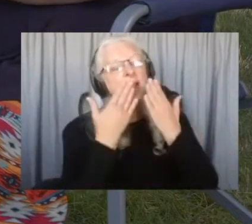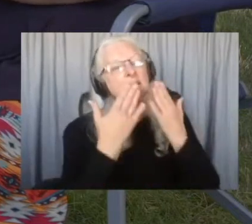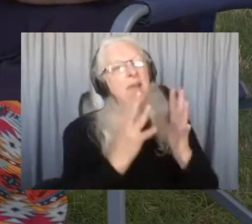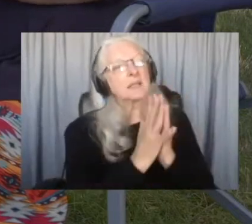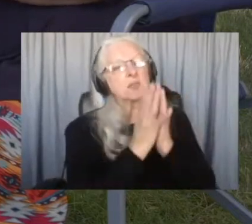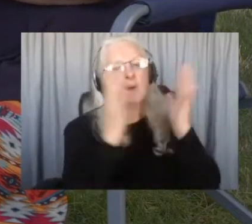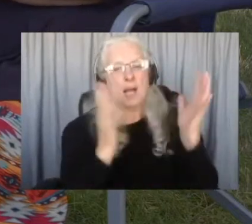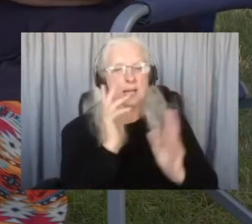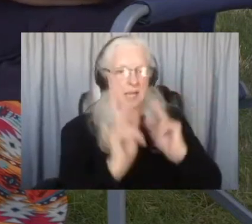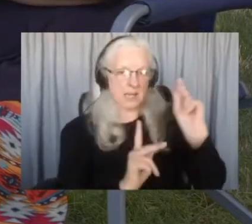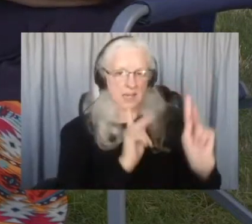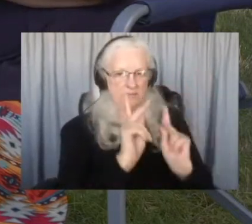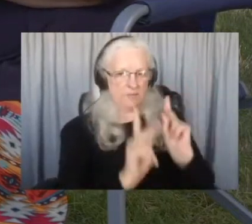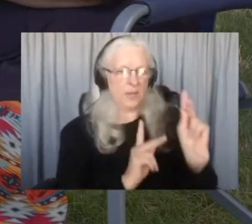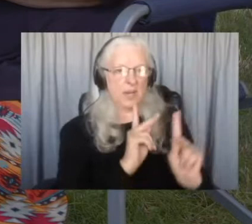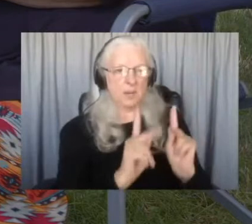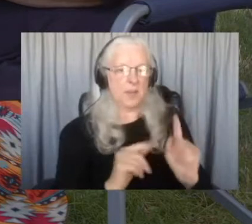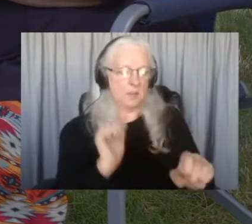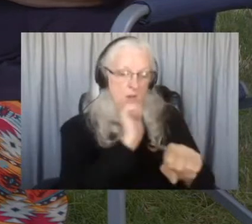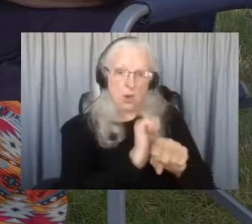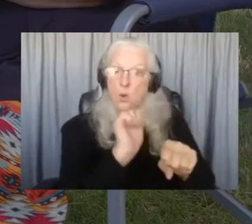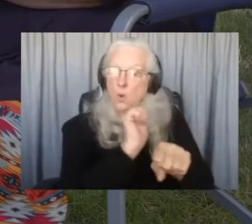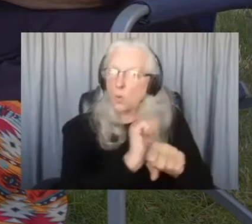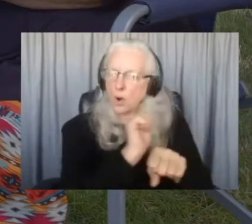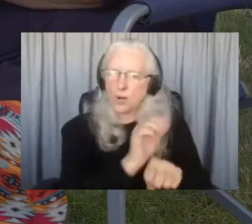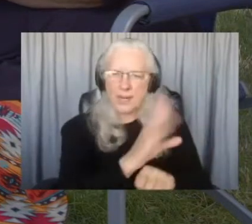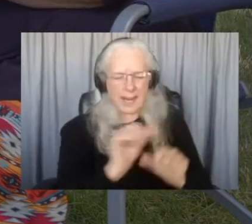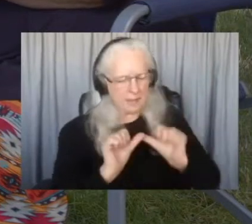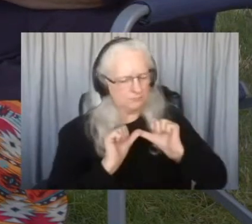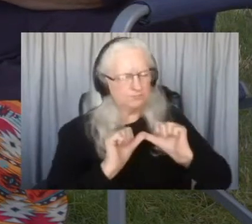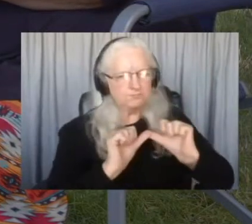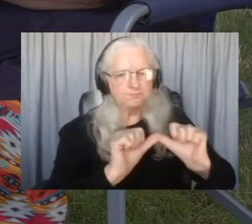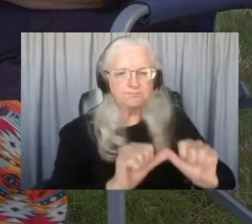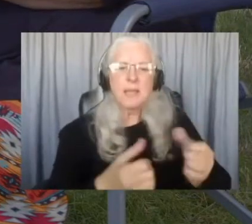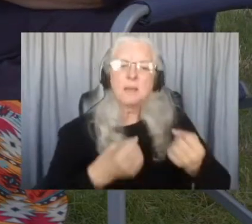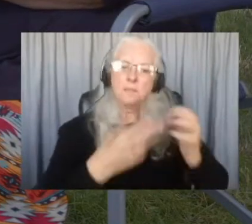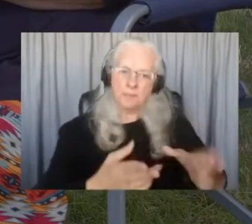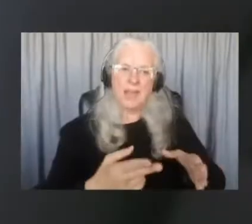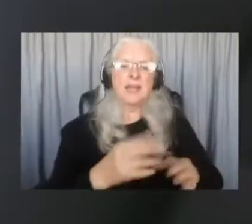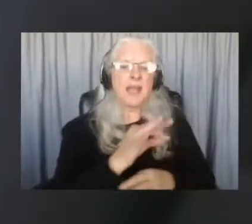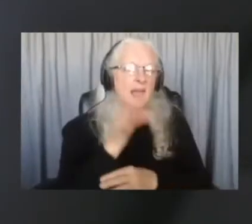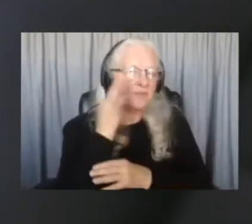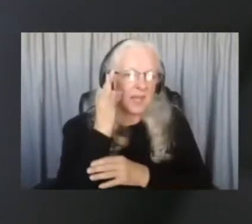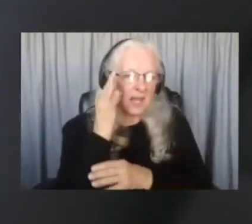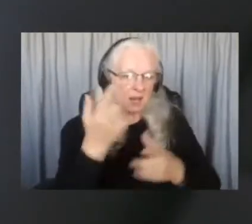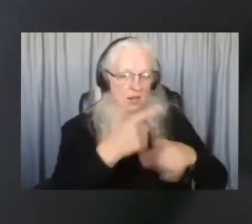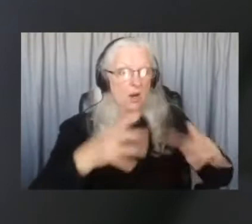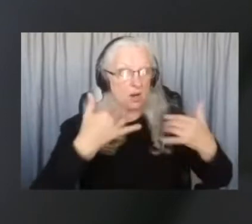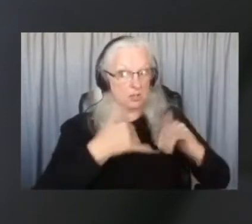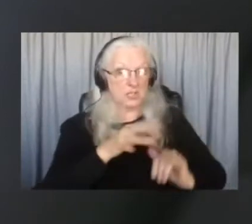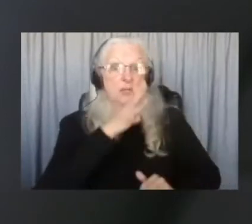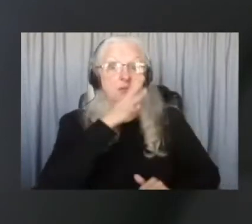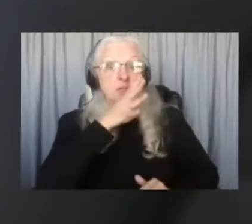work and perseverance, many of our Indigenous languages are still spoken today. Did residential